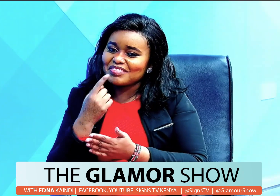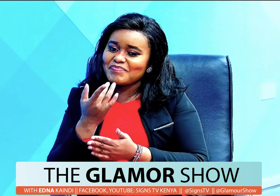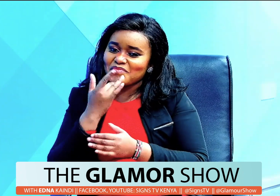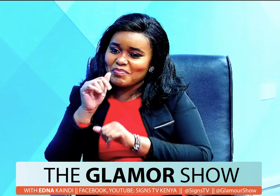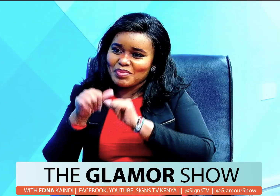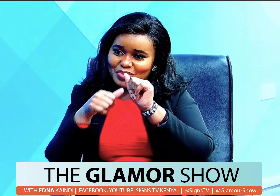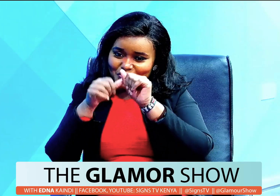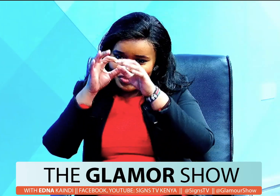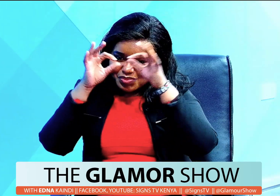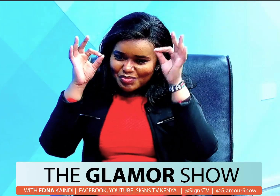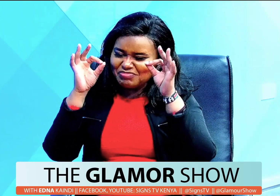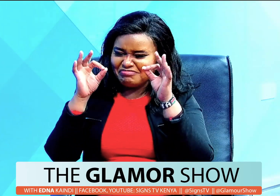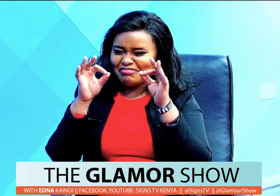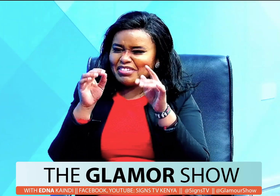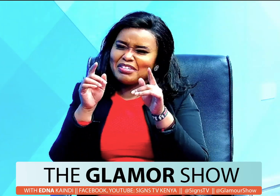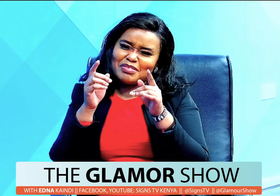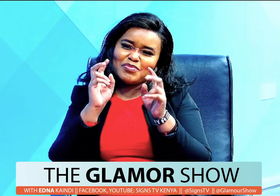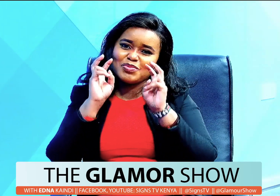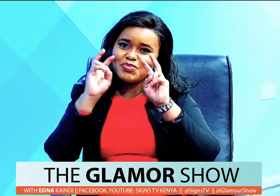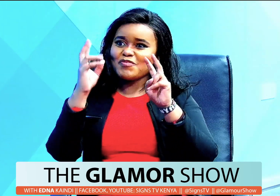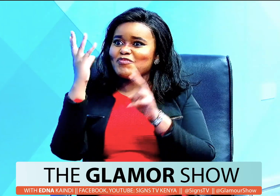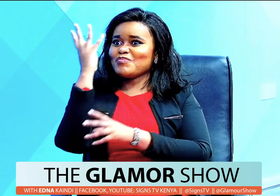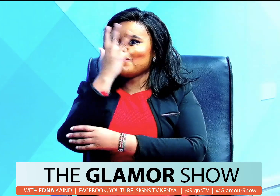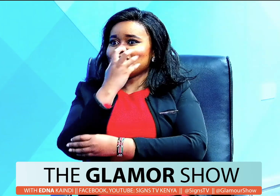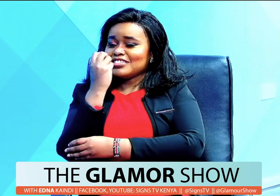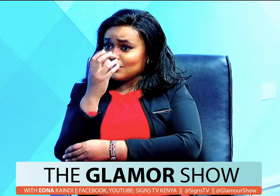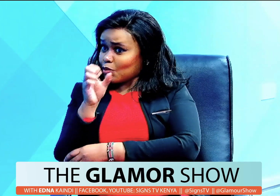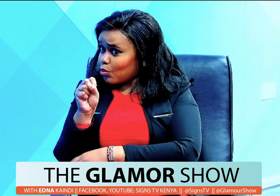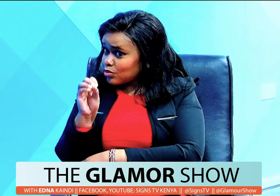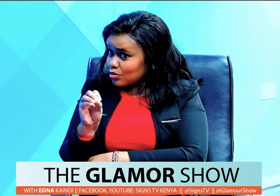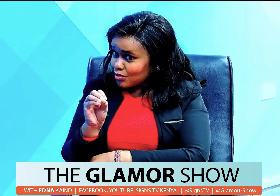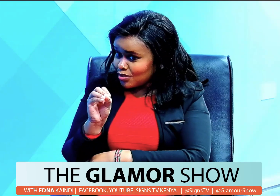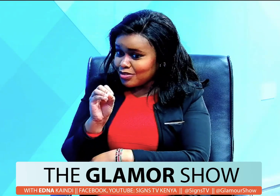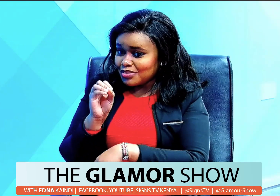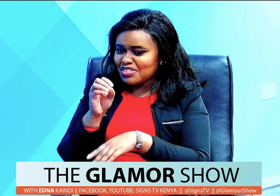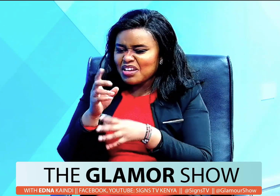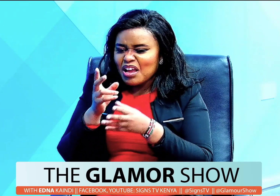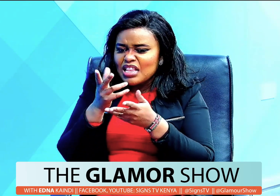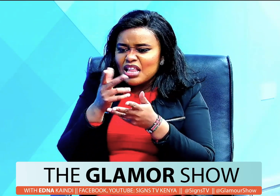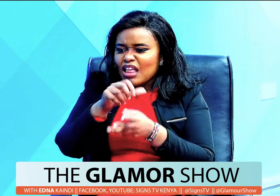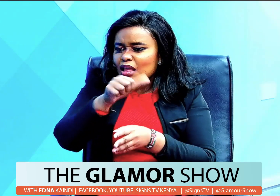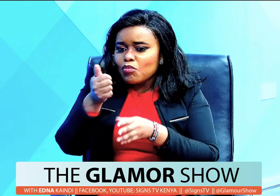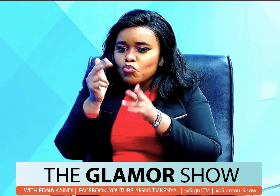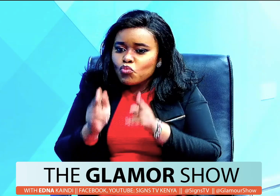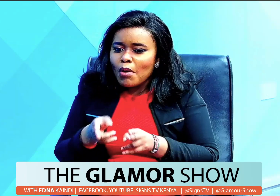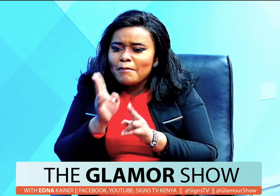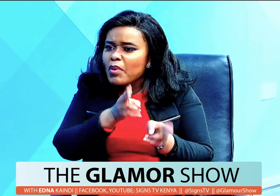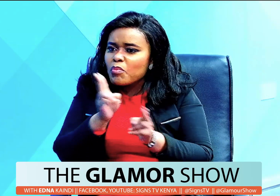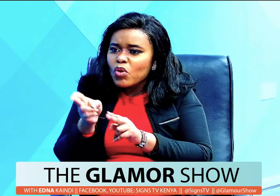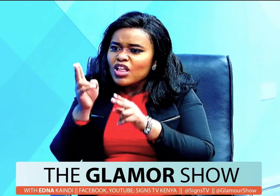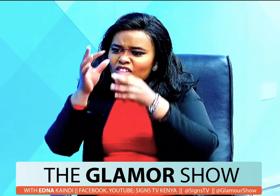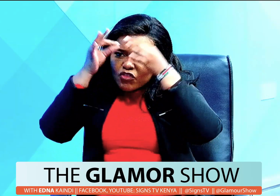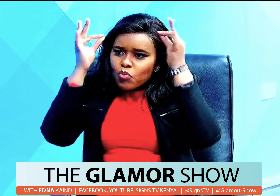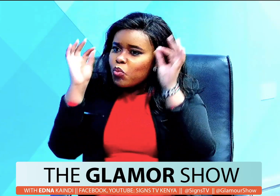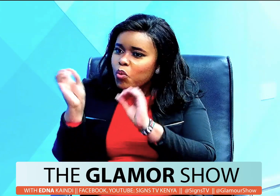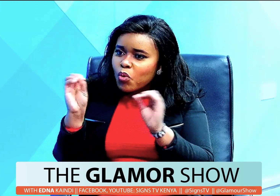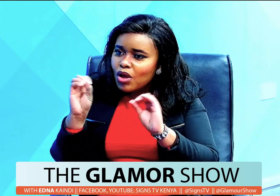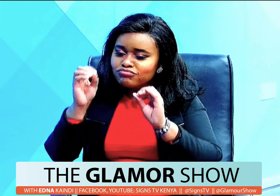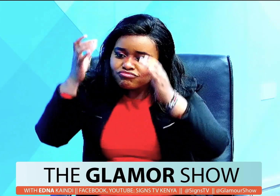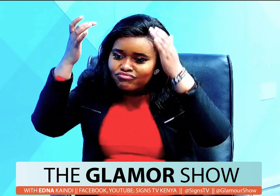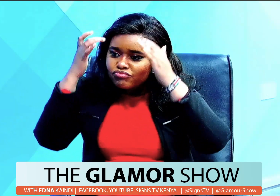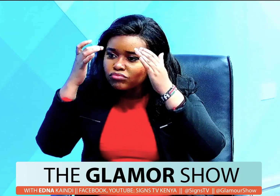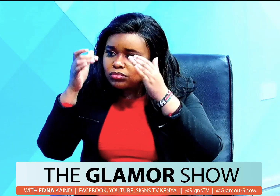And that is true. I actually even want to attest to that. Yeah. Because the frontal wig also looks so beautiful.